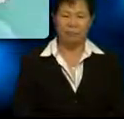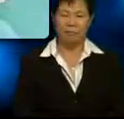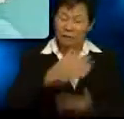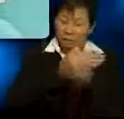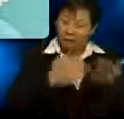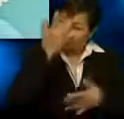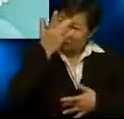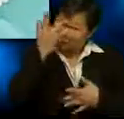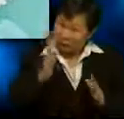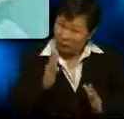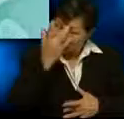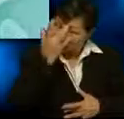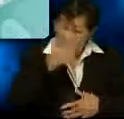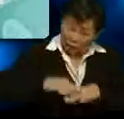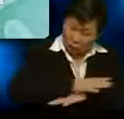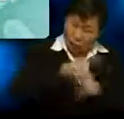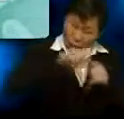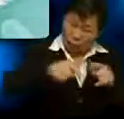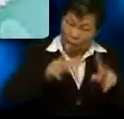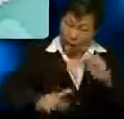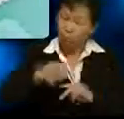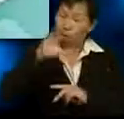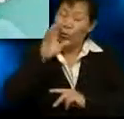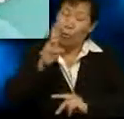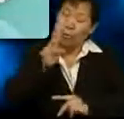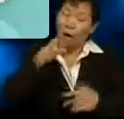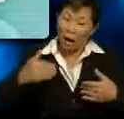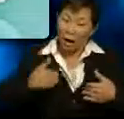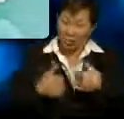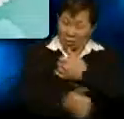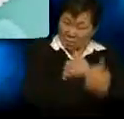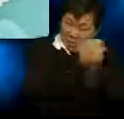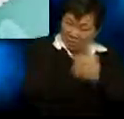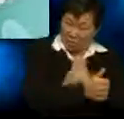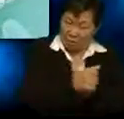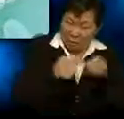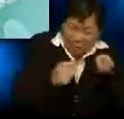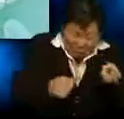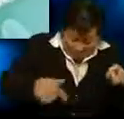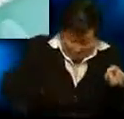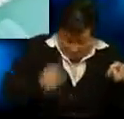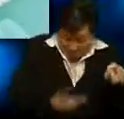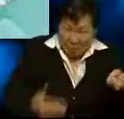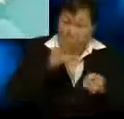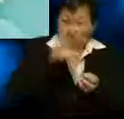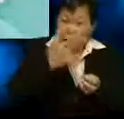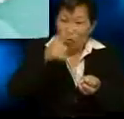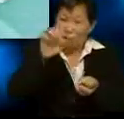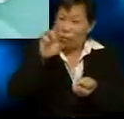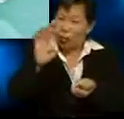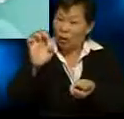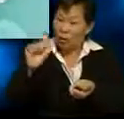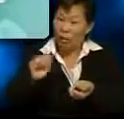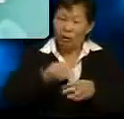Some diseases spread when people drink water containing harmful microorganisms. Cholera caused by a